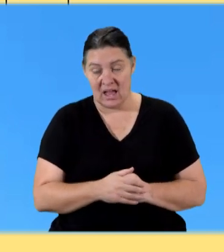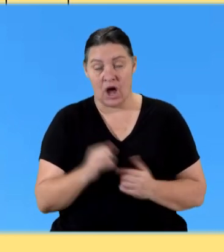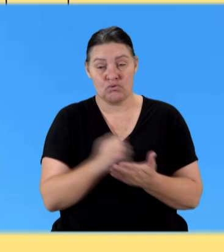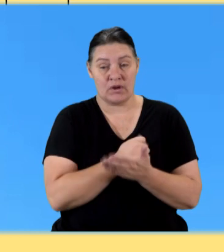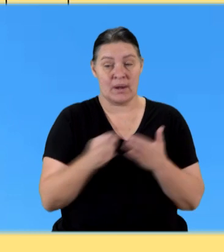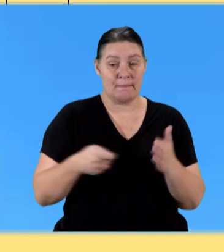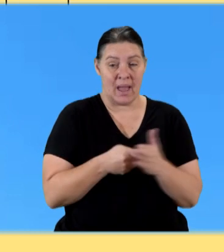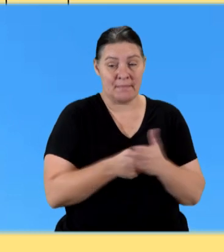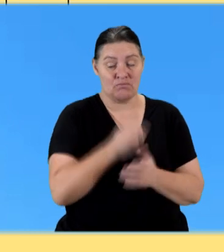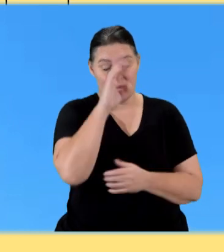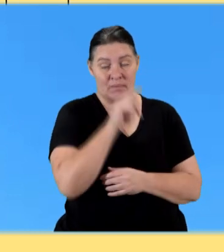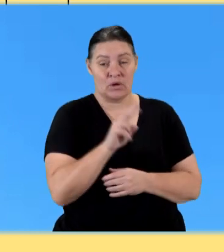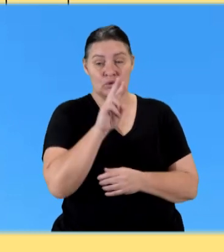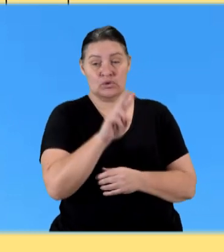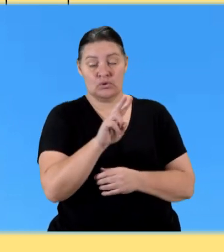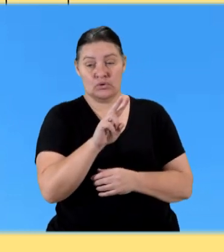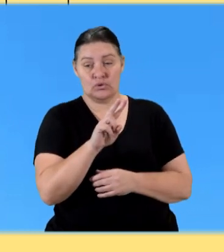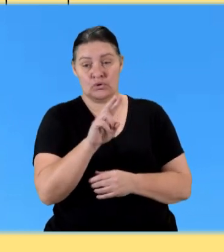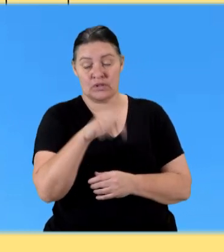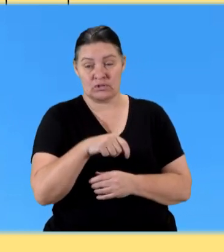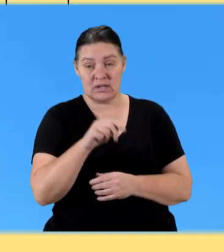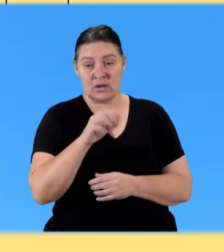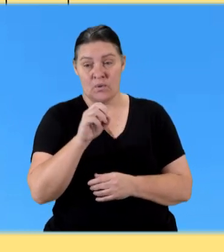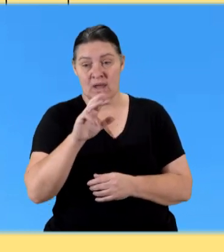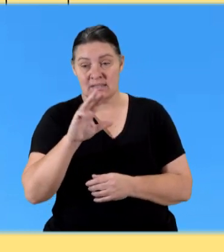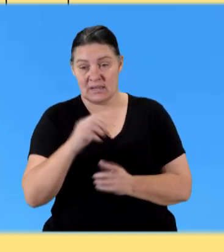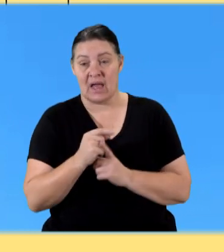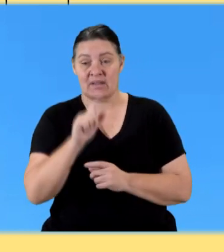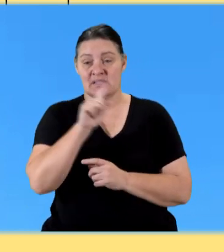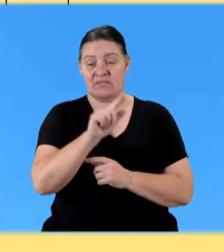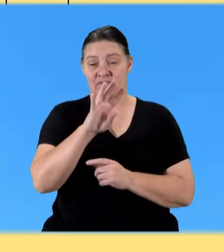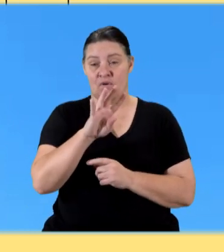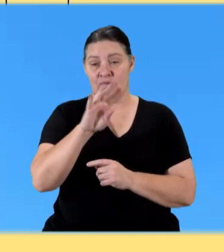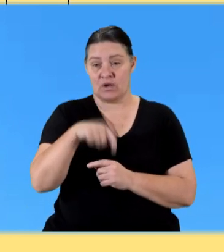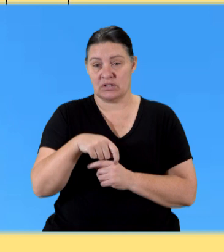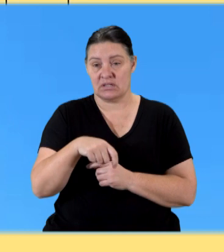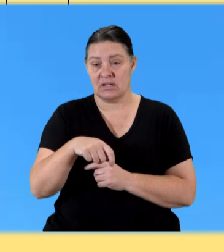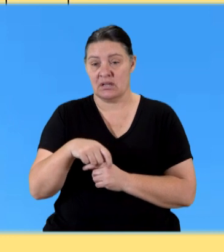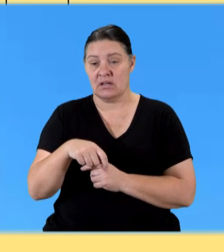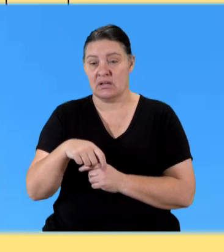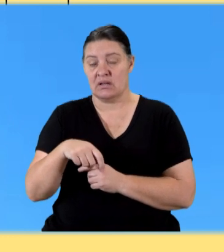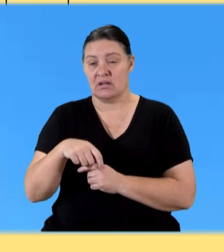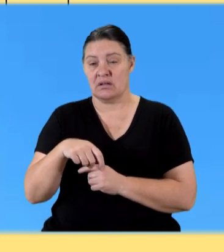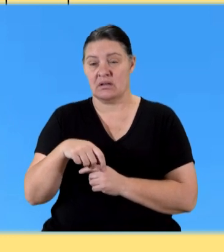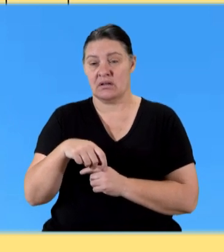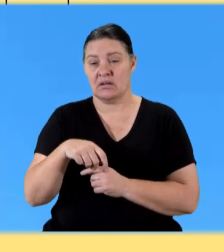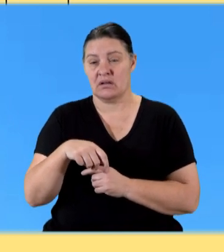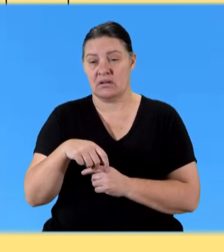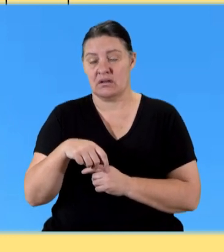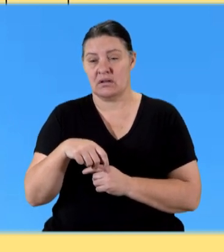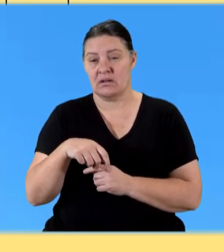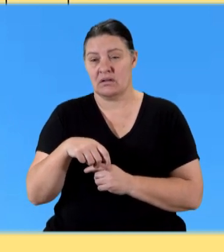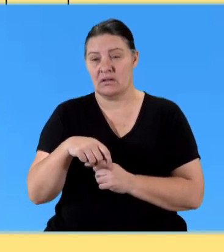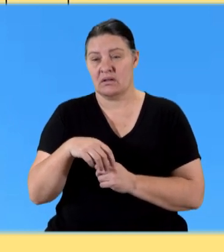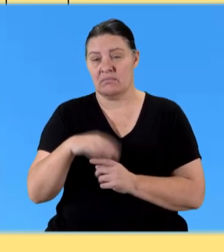our credit purchases, you remember the 2,000 and the 90, hence we end up with 74,390. General credits, there was no